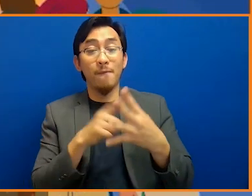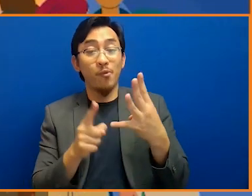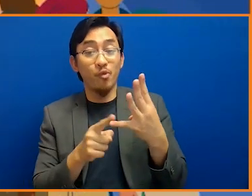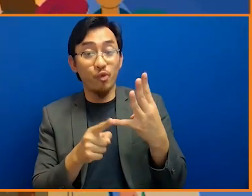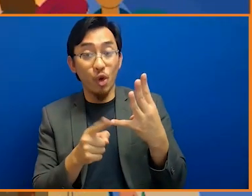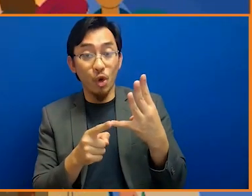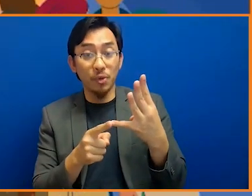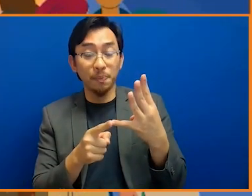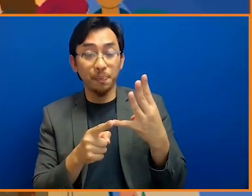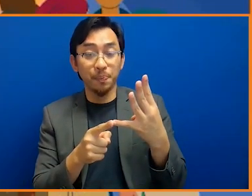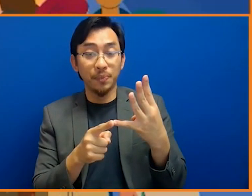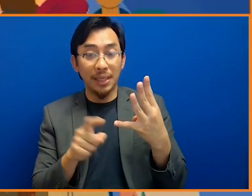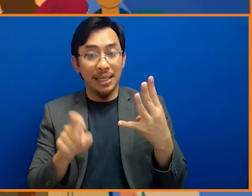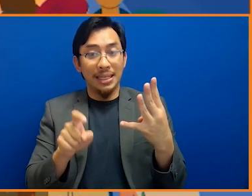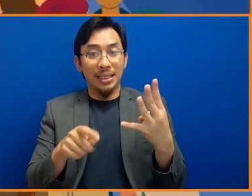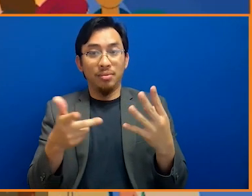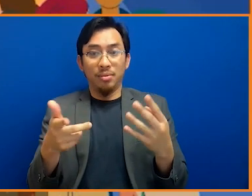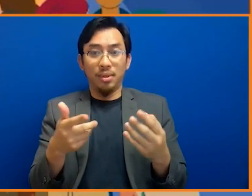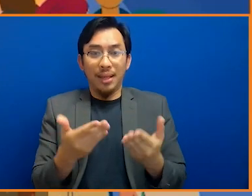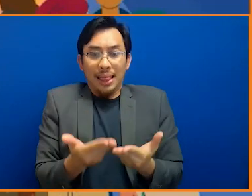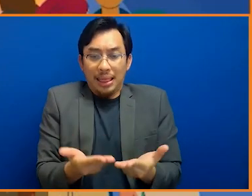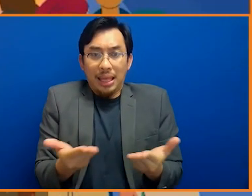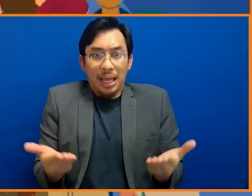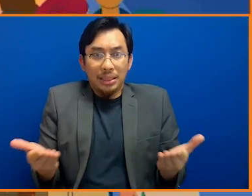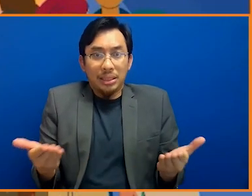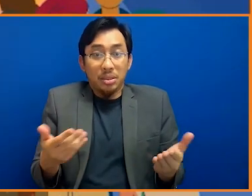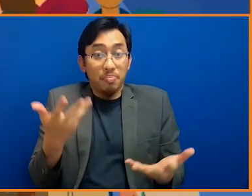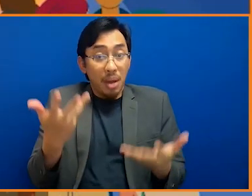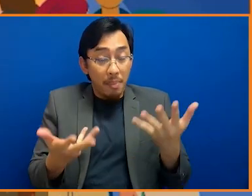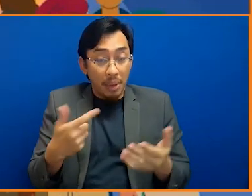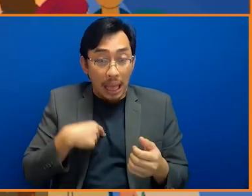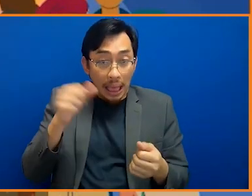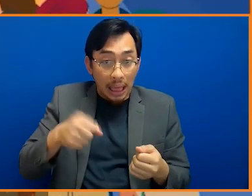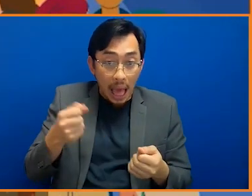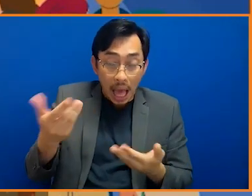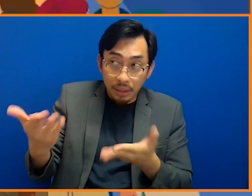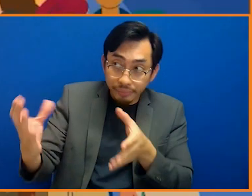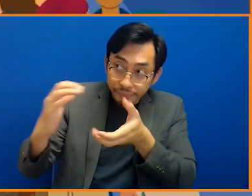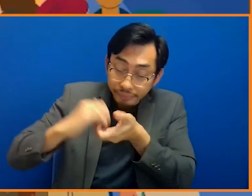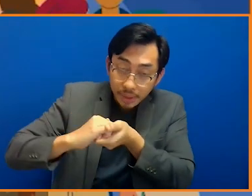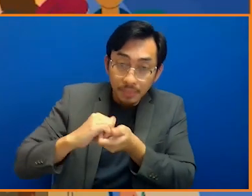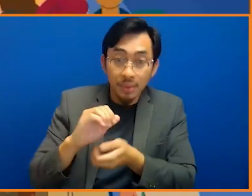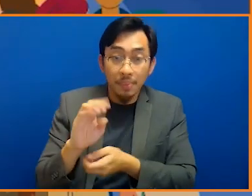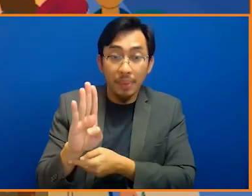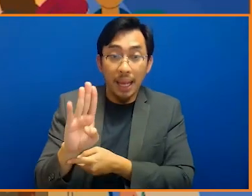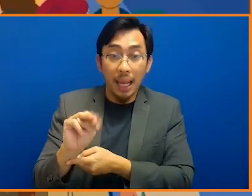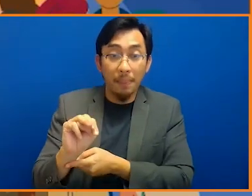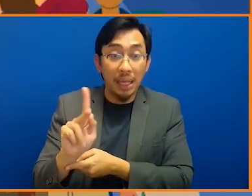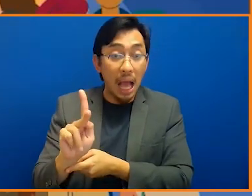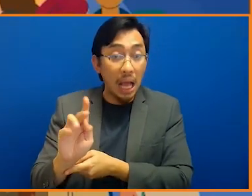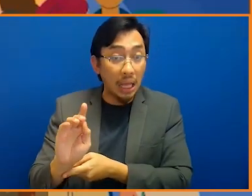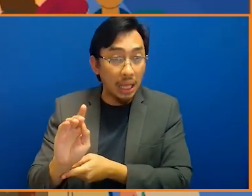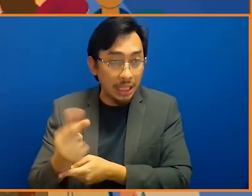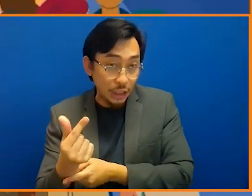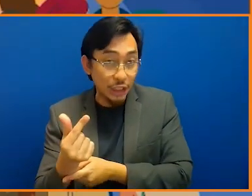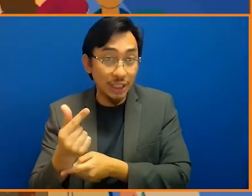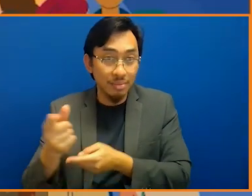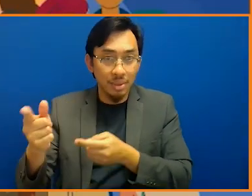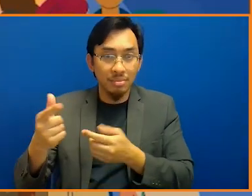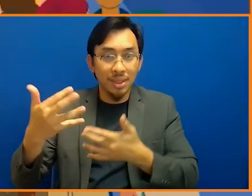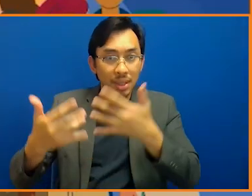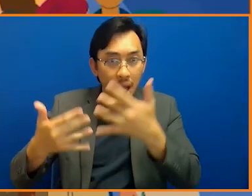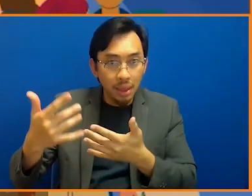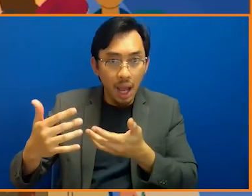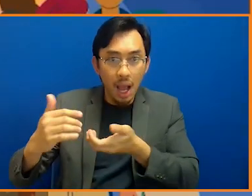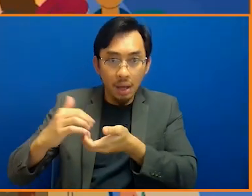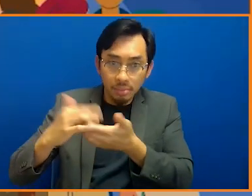And the fourth one is that we also need reliable sources. Maybe we can gain data from BMKG and other formal institutions so that